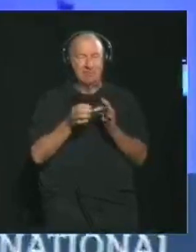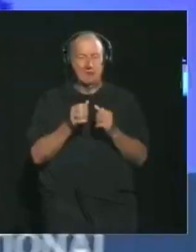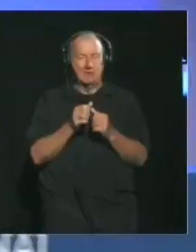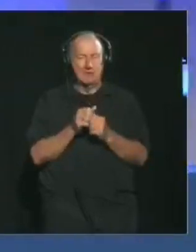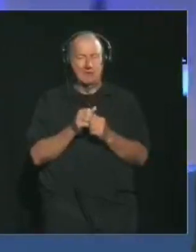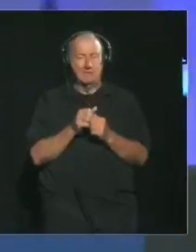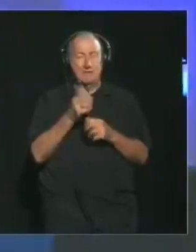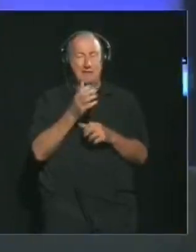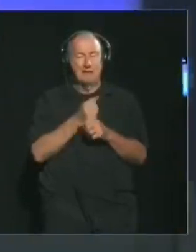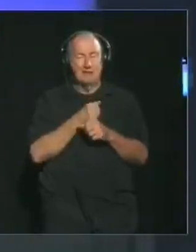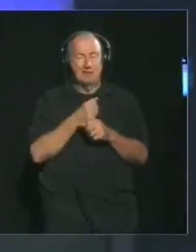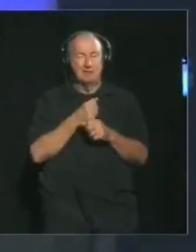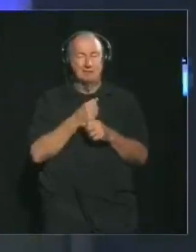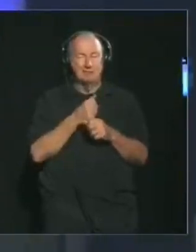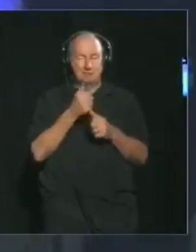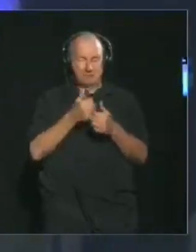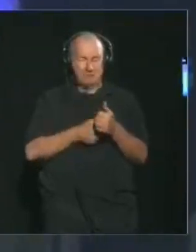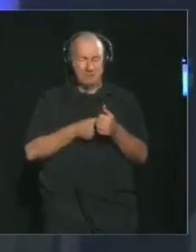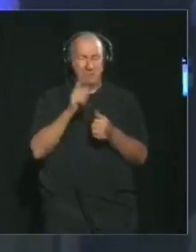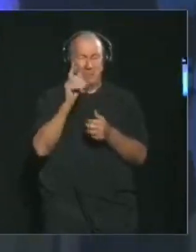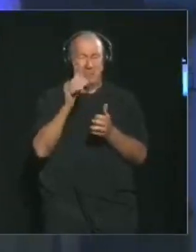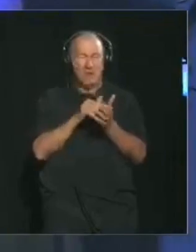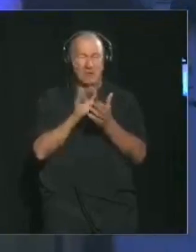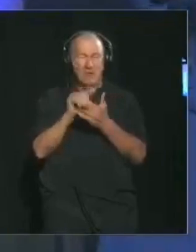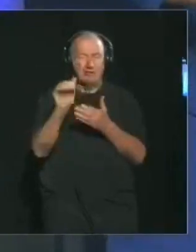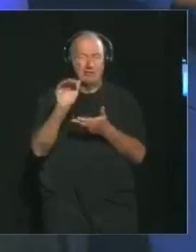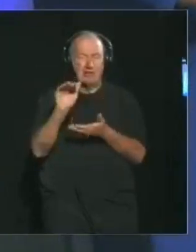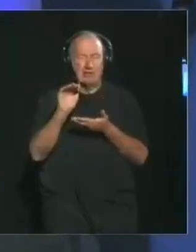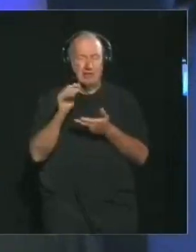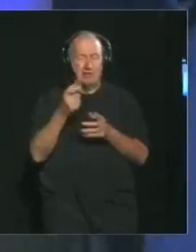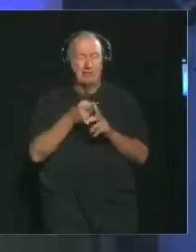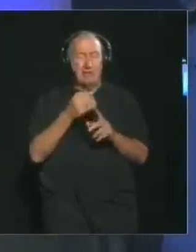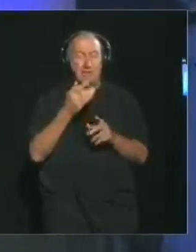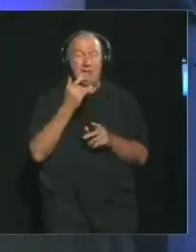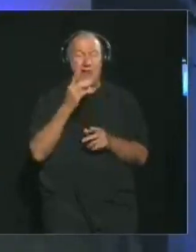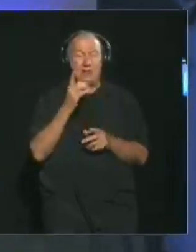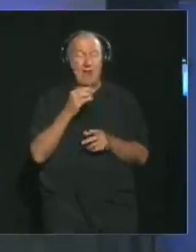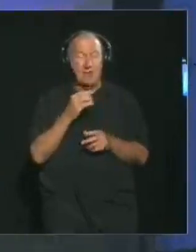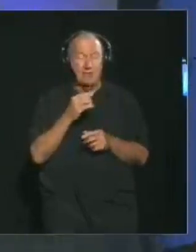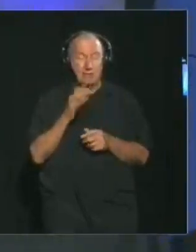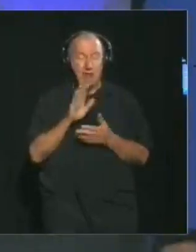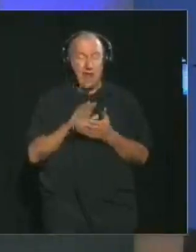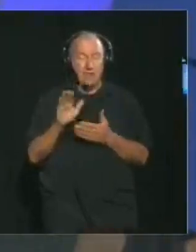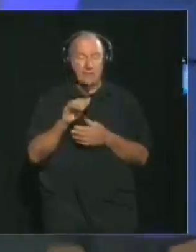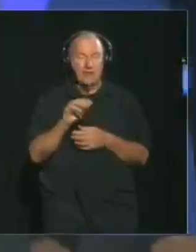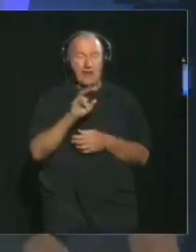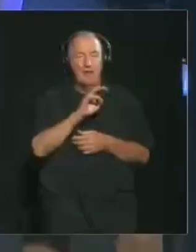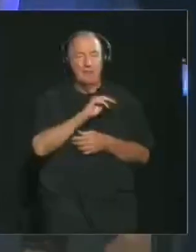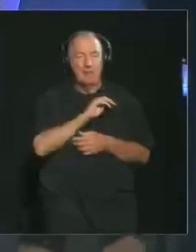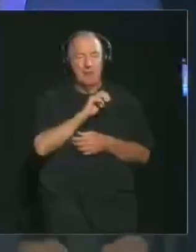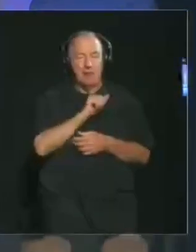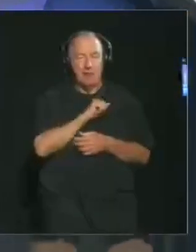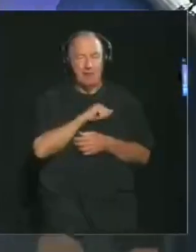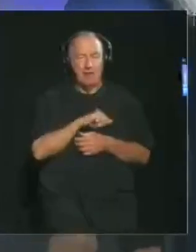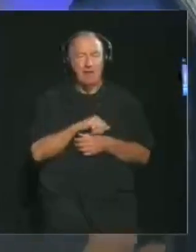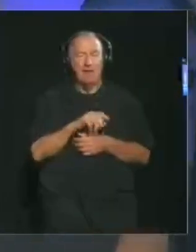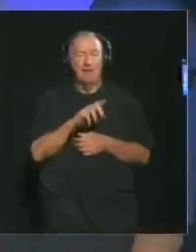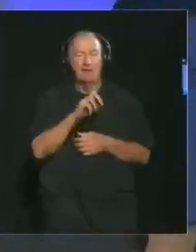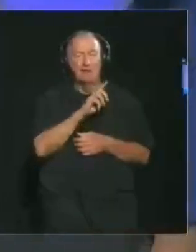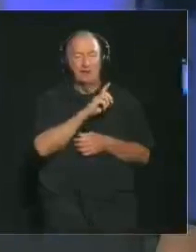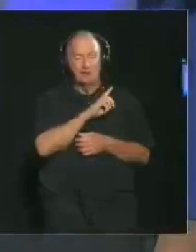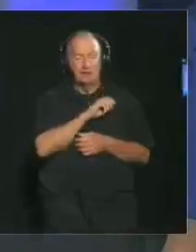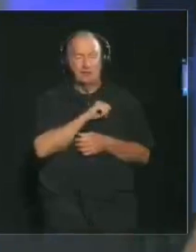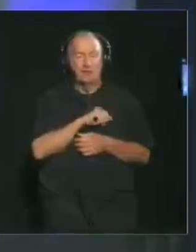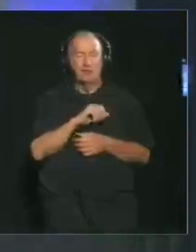each receiving a $1,000 scholarship from Colorado College, Miriam Elias Dunjuma